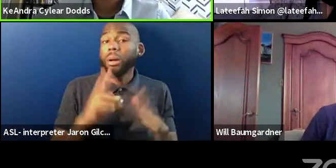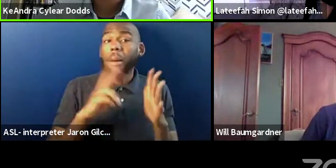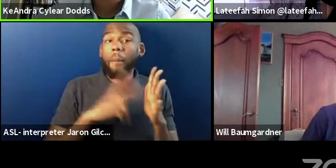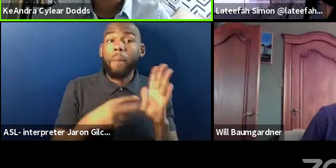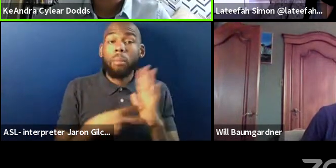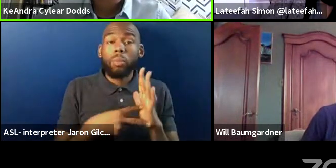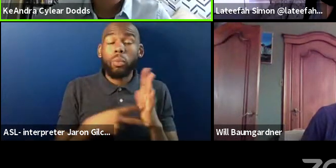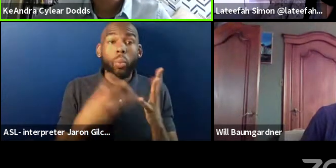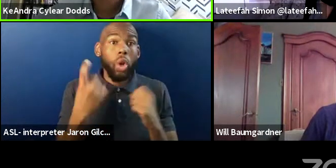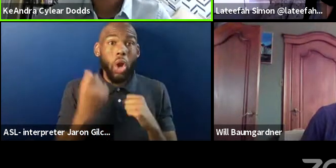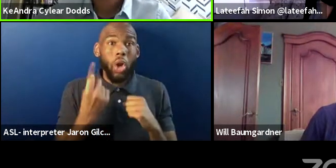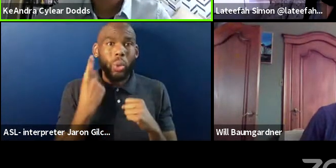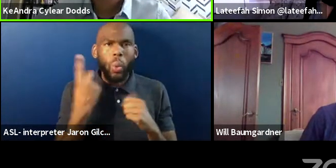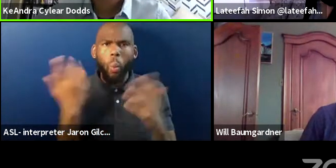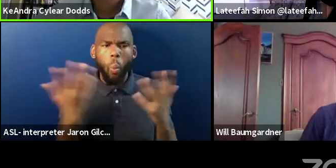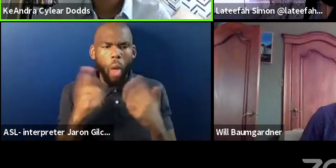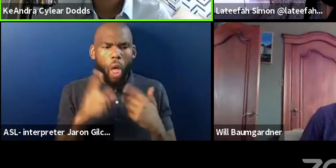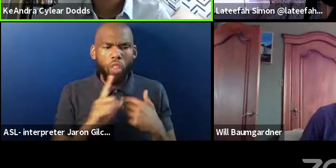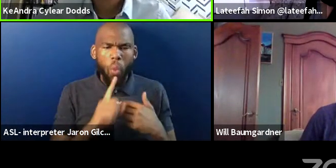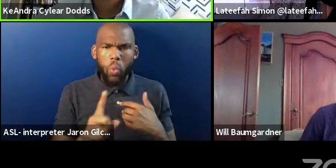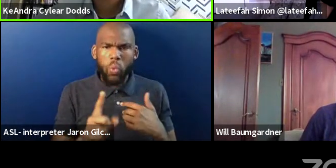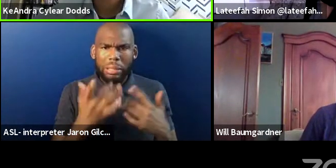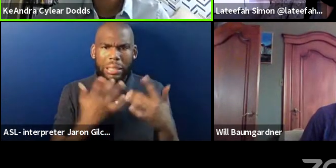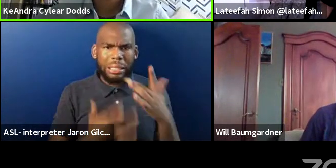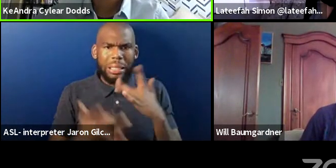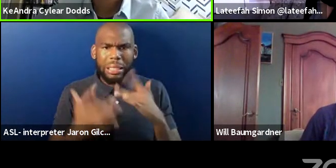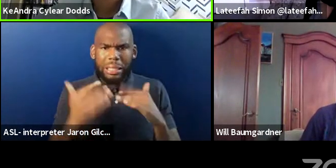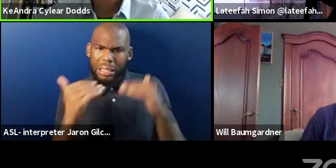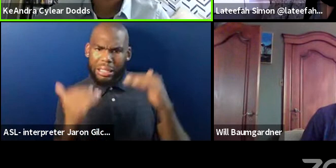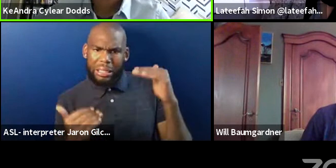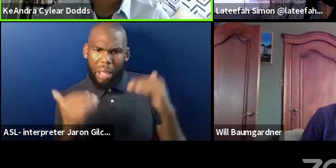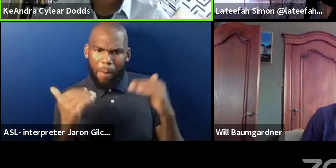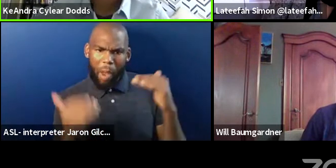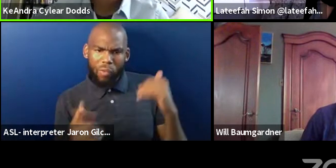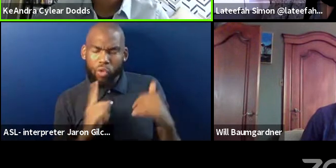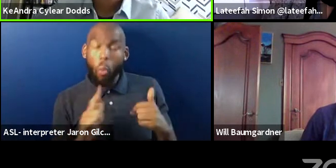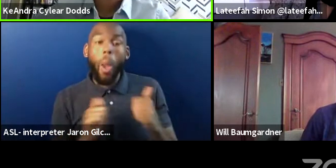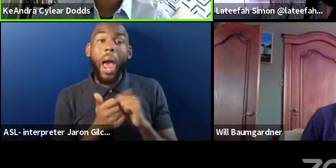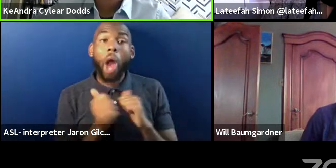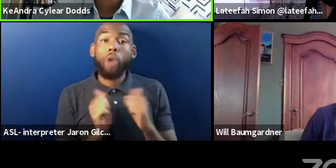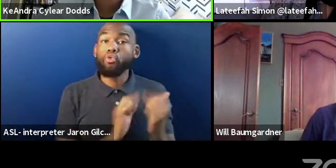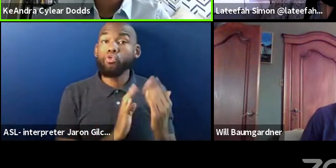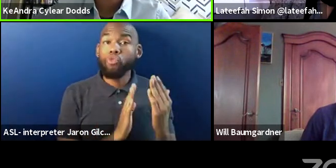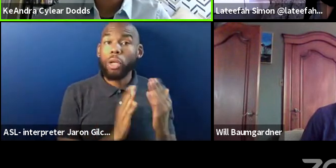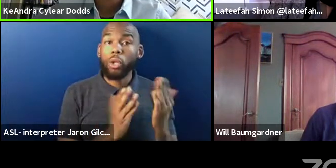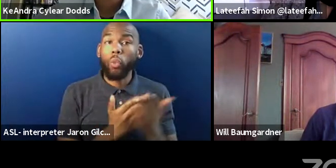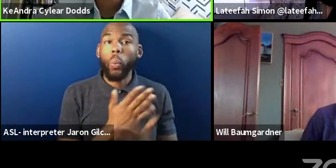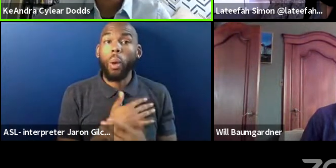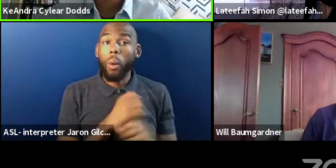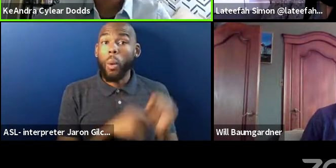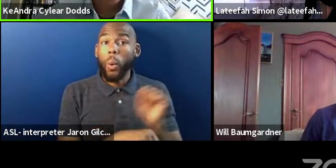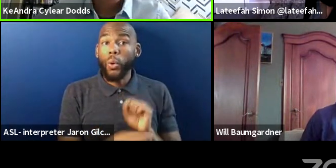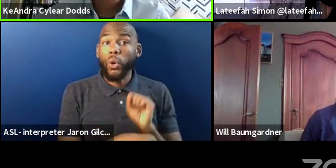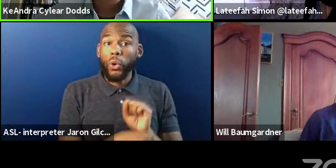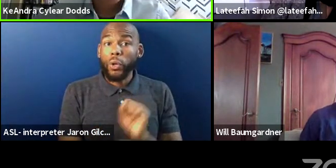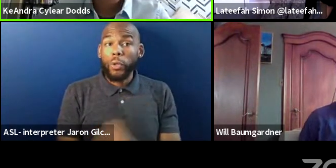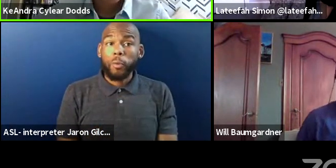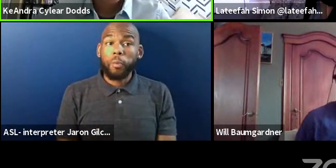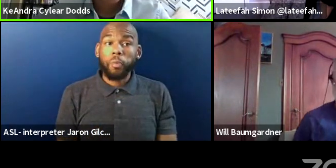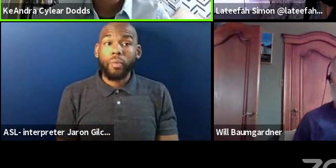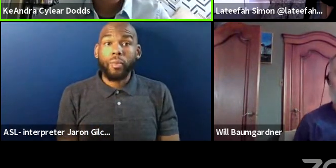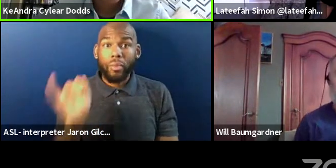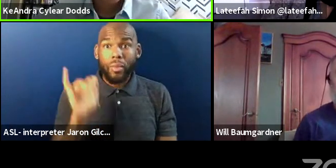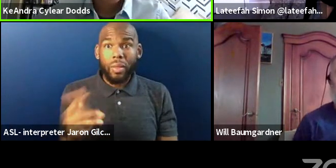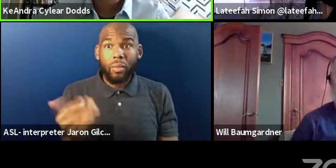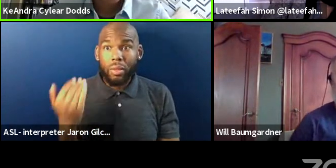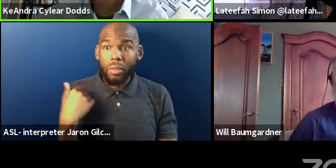to understand what those disparities are, the root causes, and then figure out how do we address them through our work. And so again, that was back in